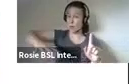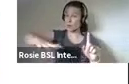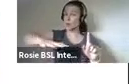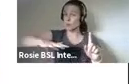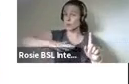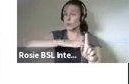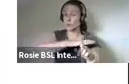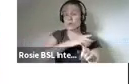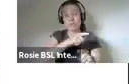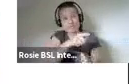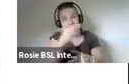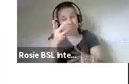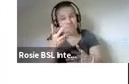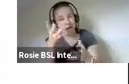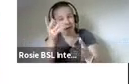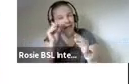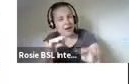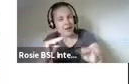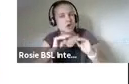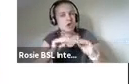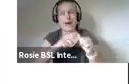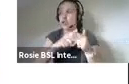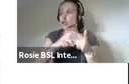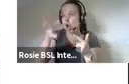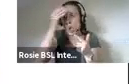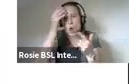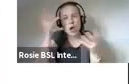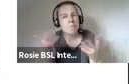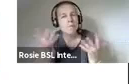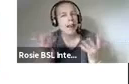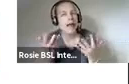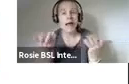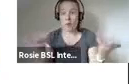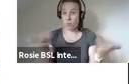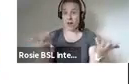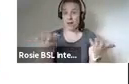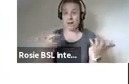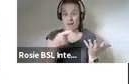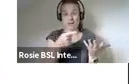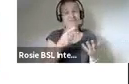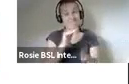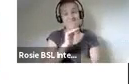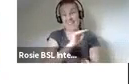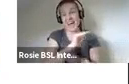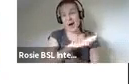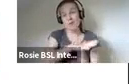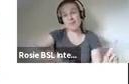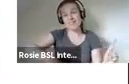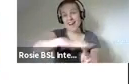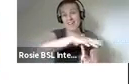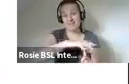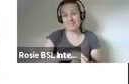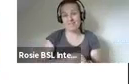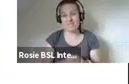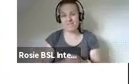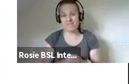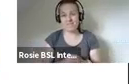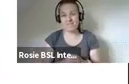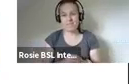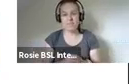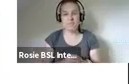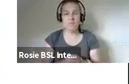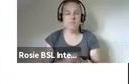the learning, the play goes on outside. There's lots of work, play goes